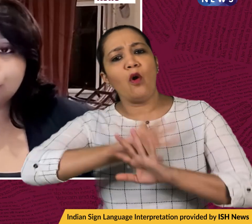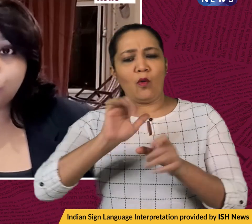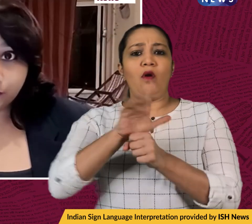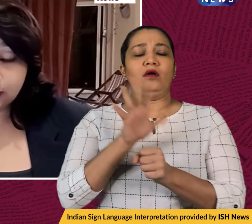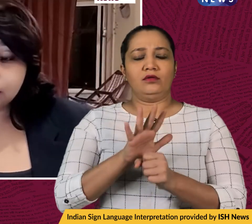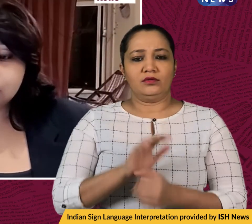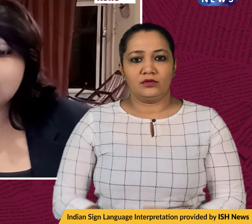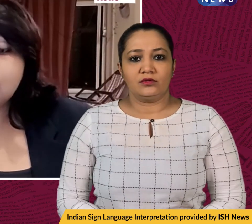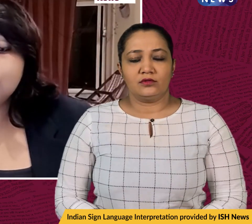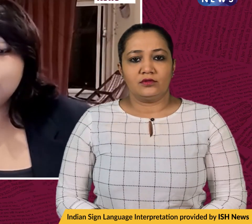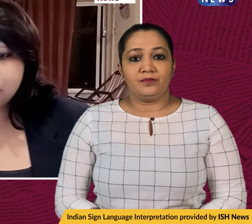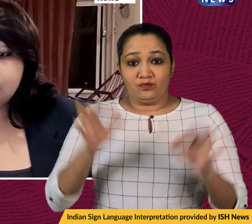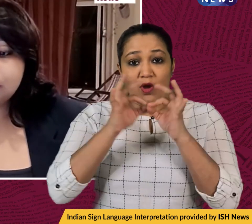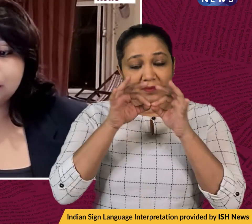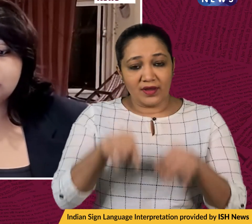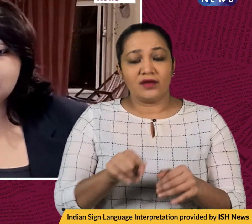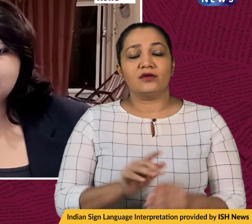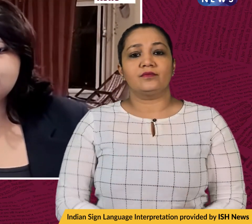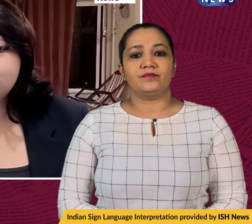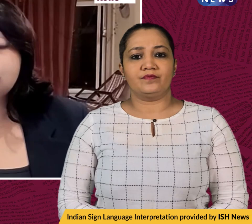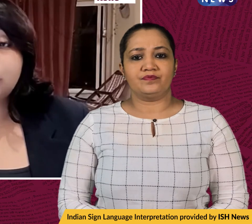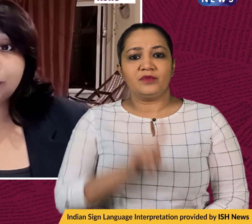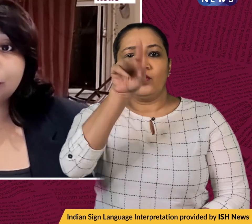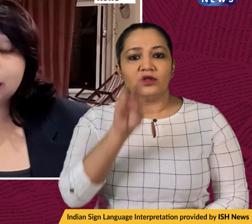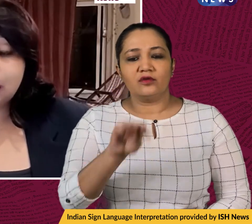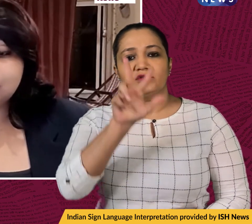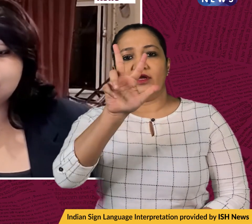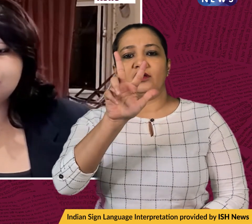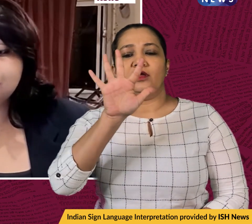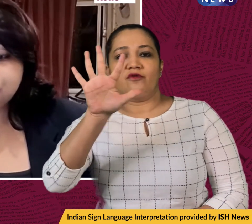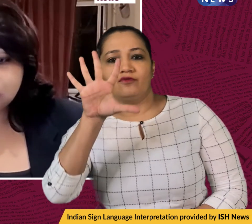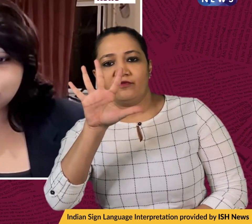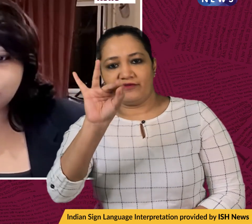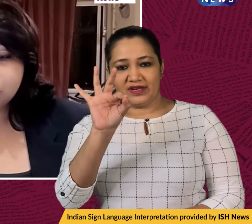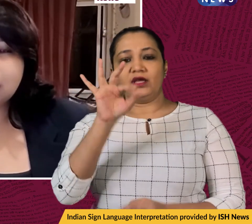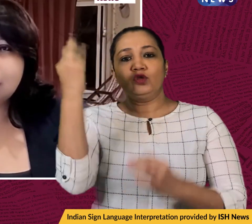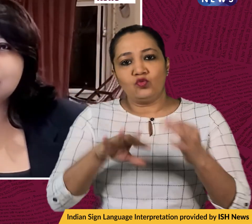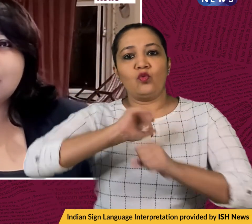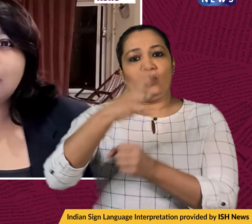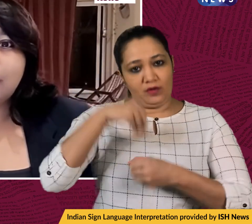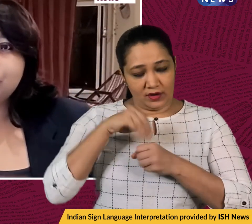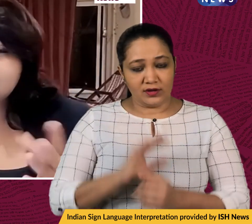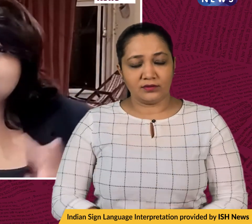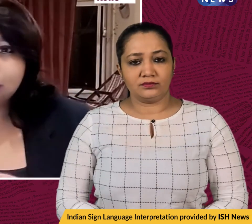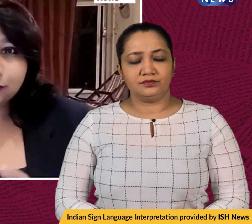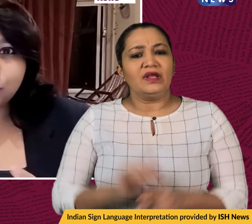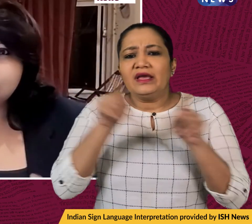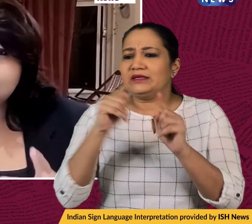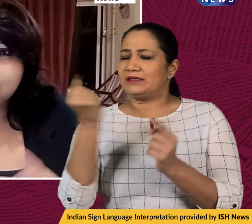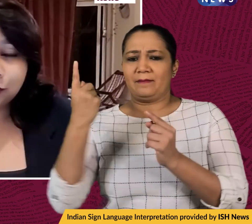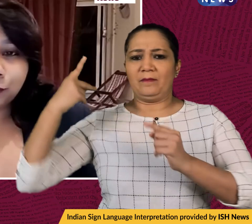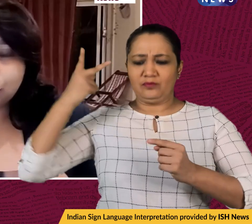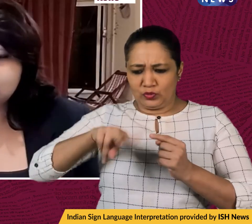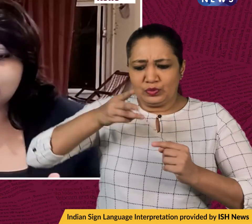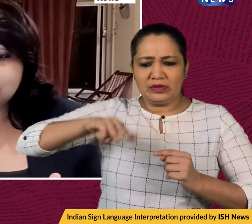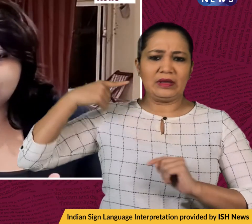26,514 new COVID cases. Mumbai, in the meantime, has reported 1,815 new COVID cases, similar to what